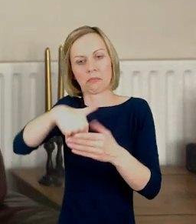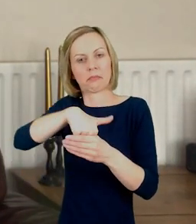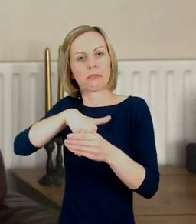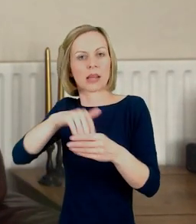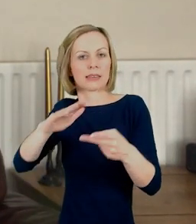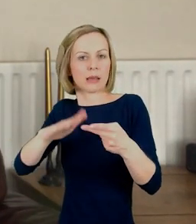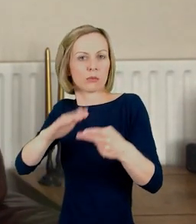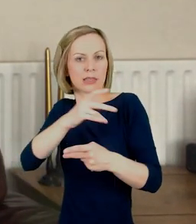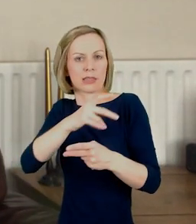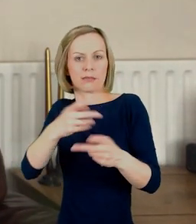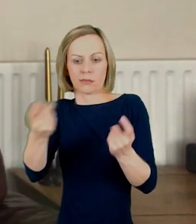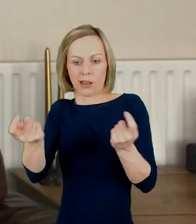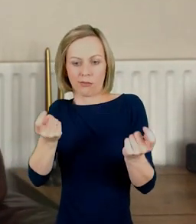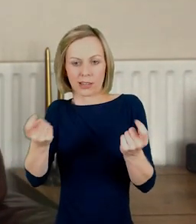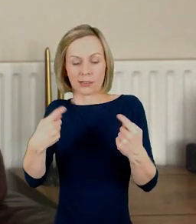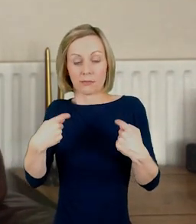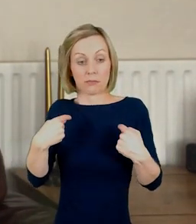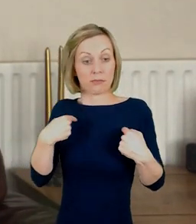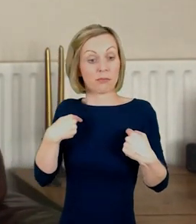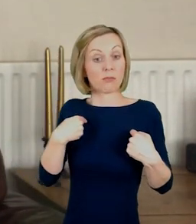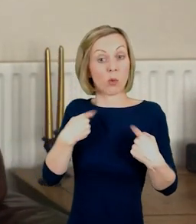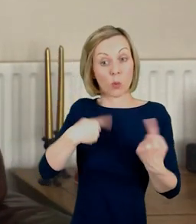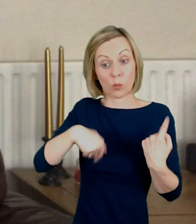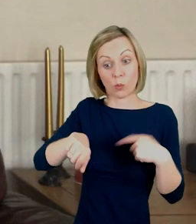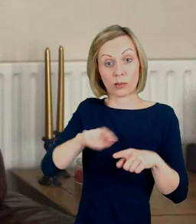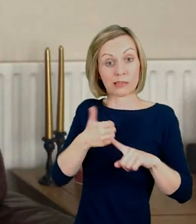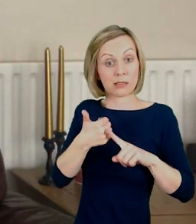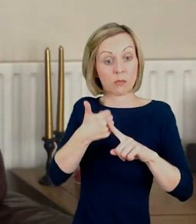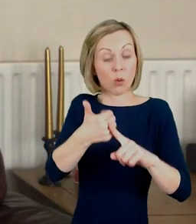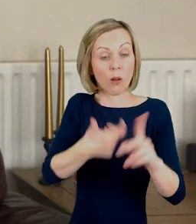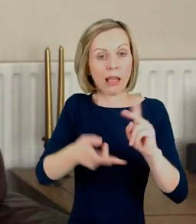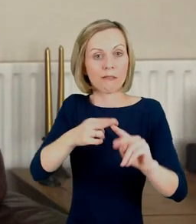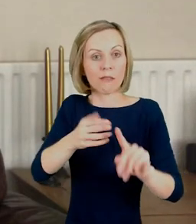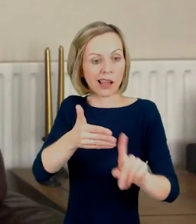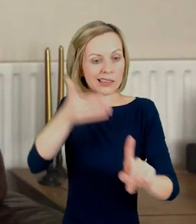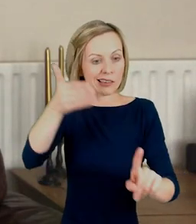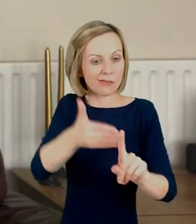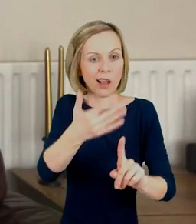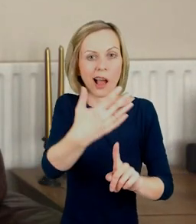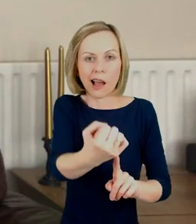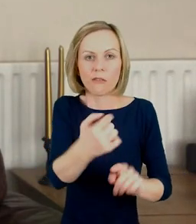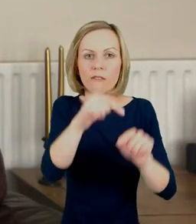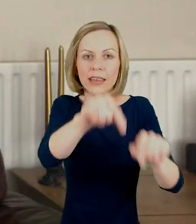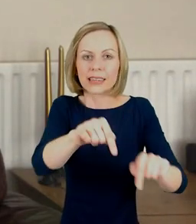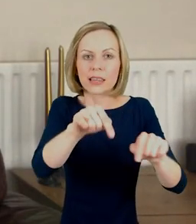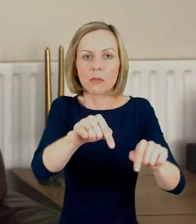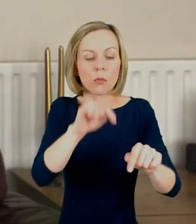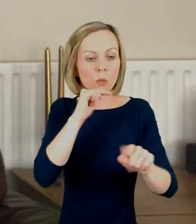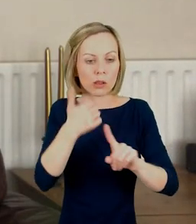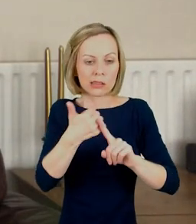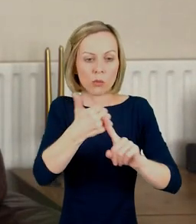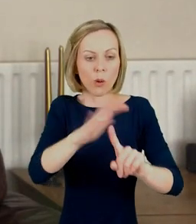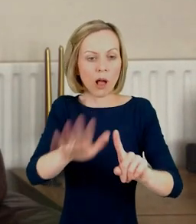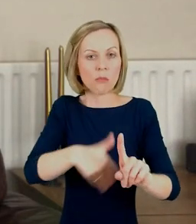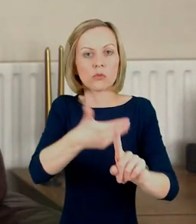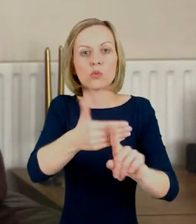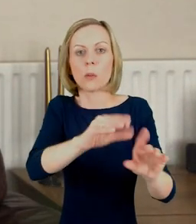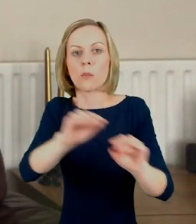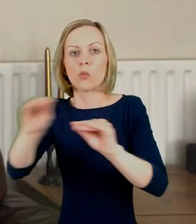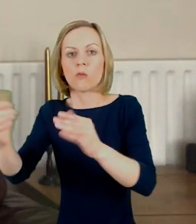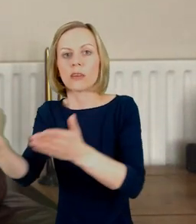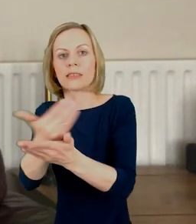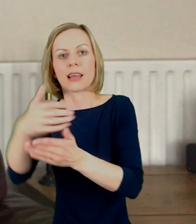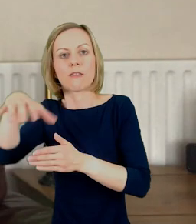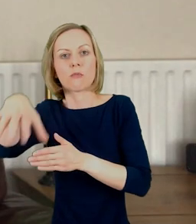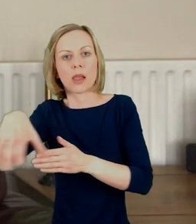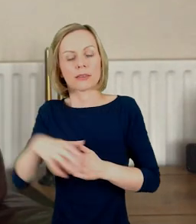identified, protecting and supporting them until they are settled in communities. A reading from the Book of